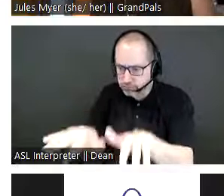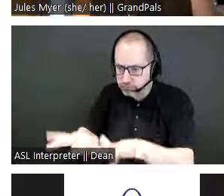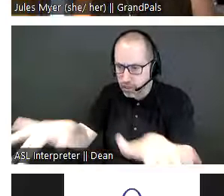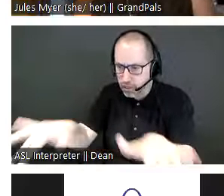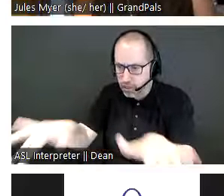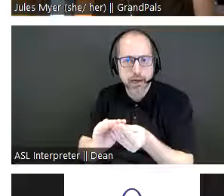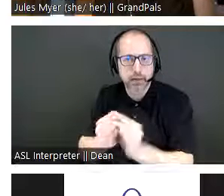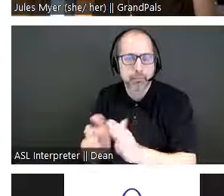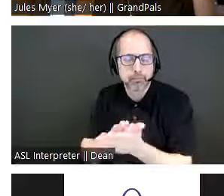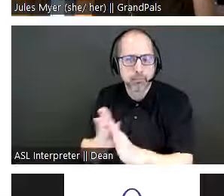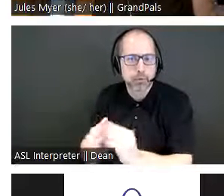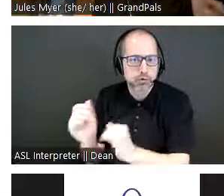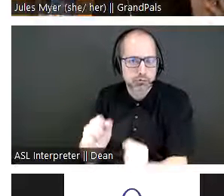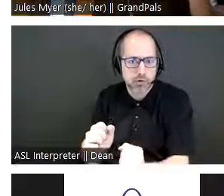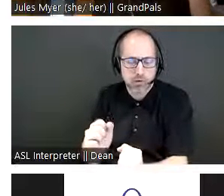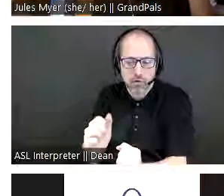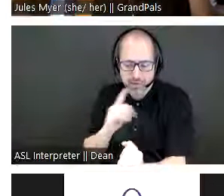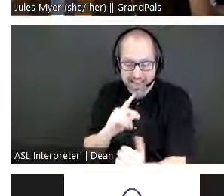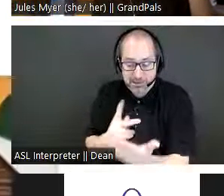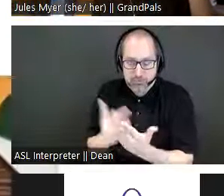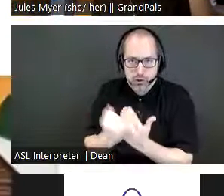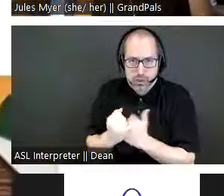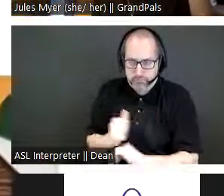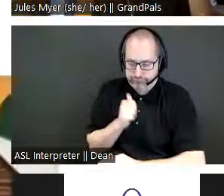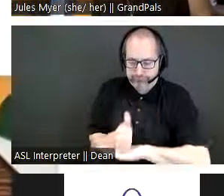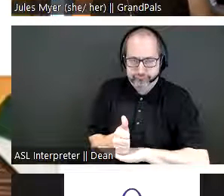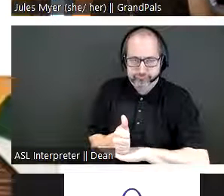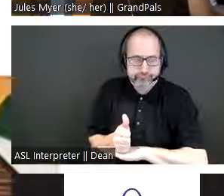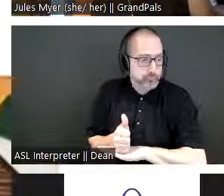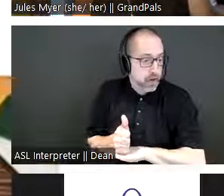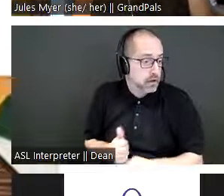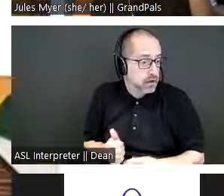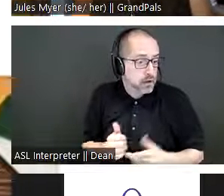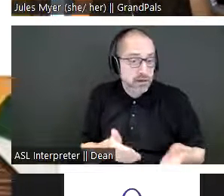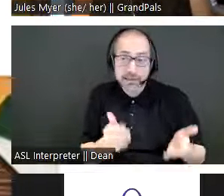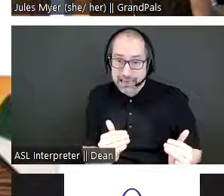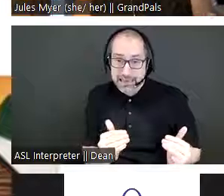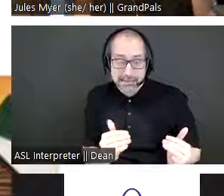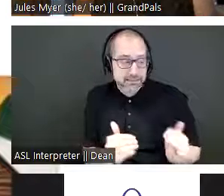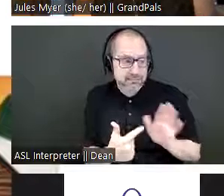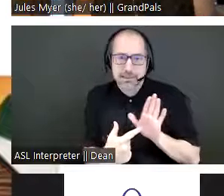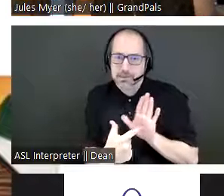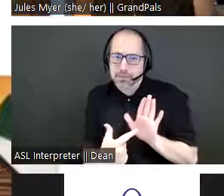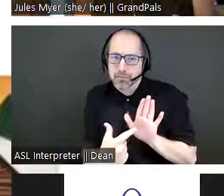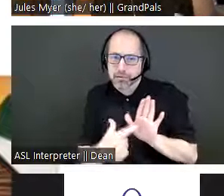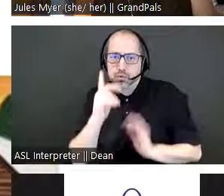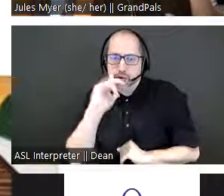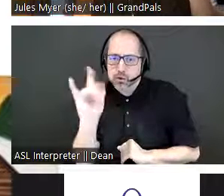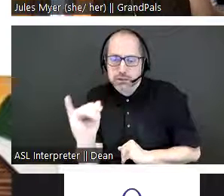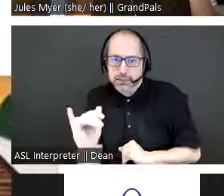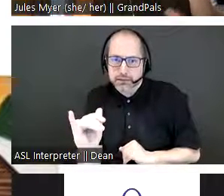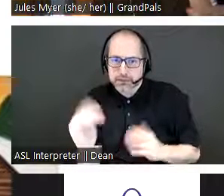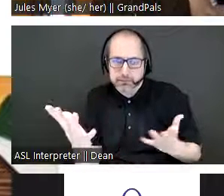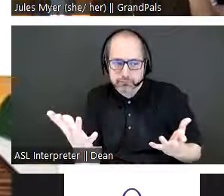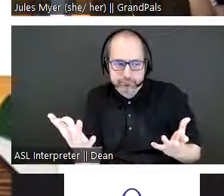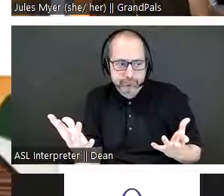project-based program. And on the next slide here, there's some really neat examples of what that looks like. And I'll share